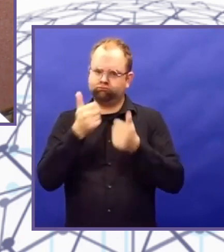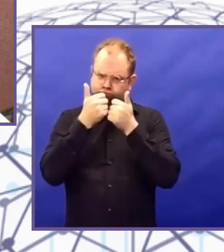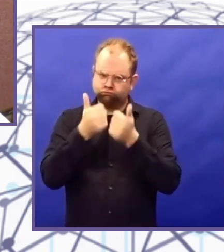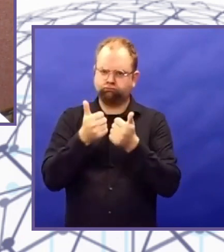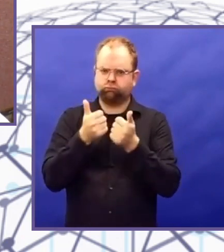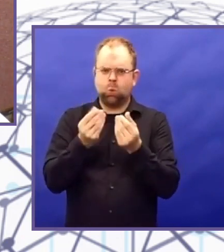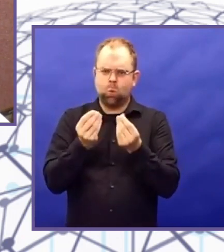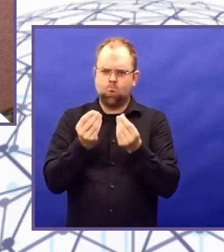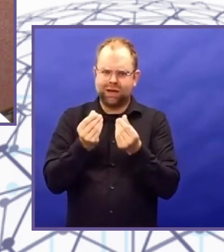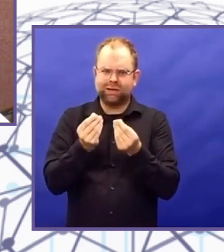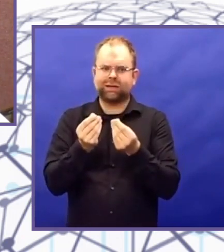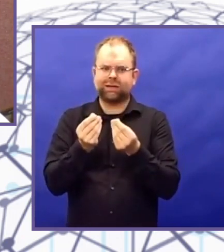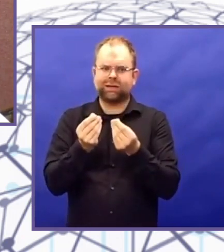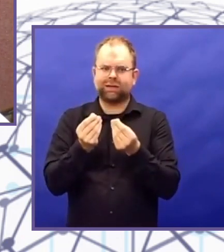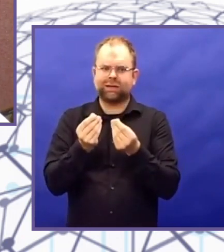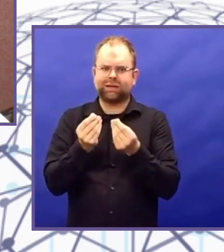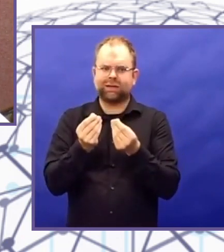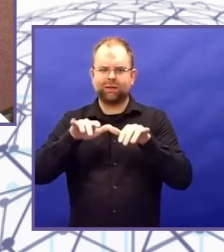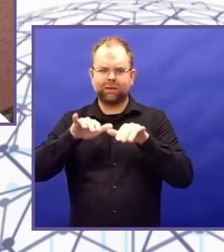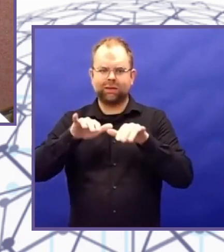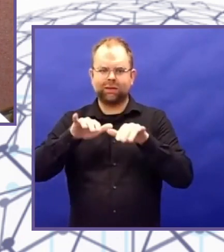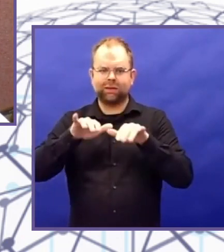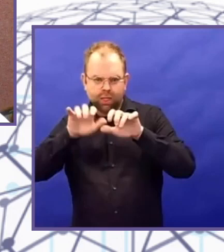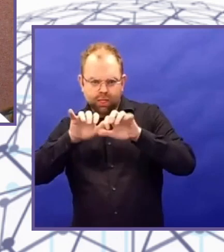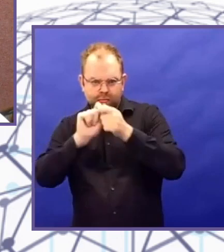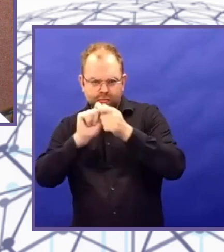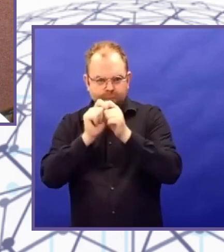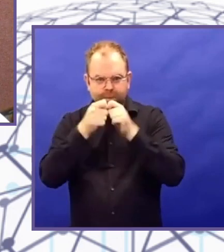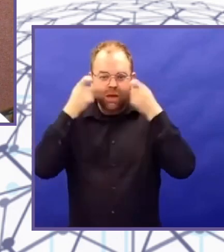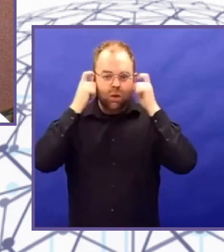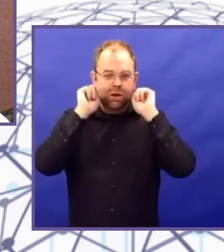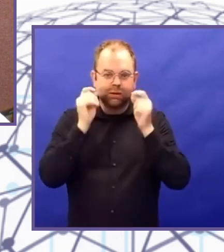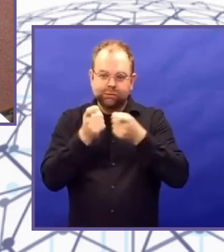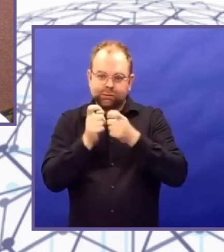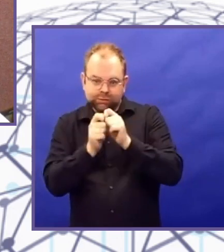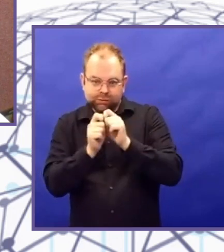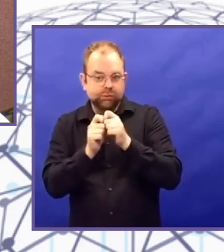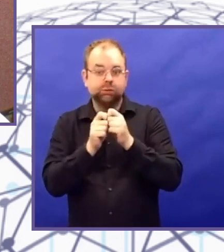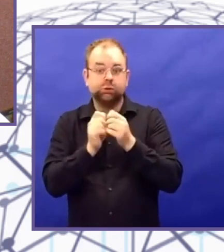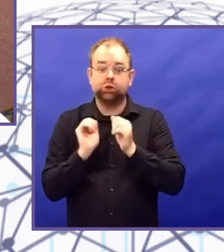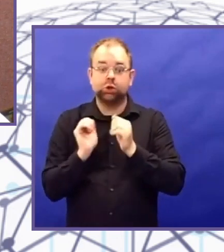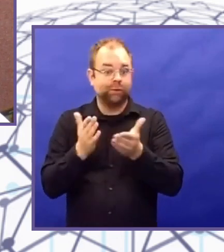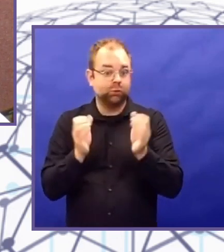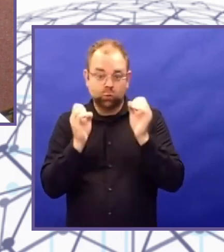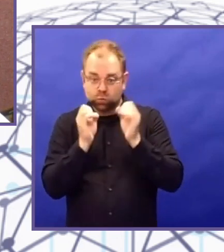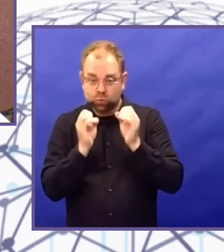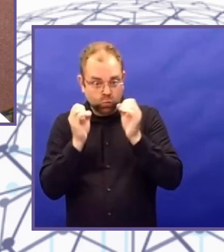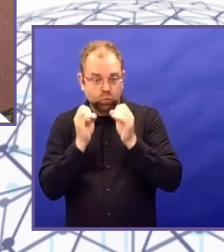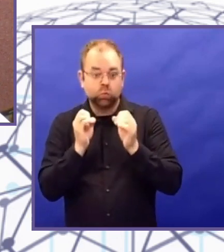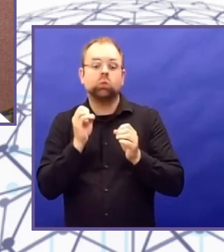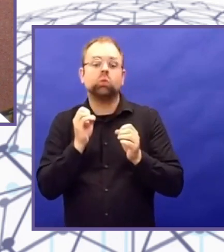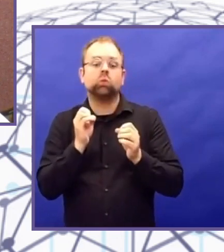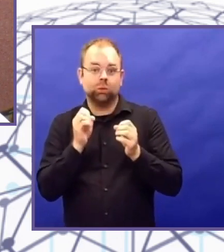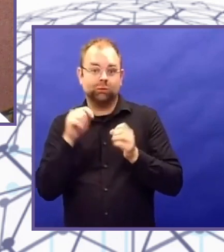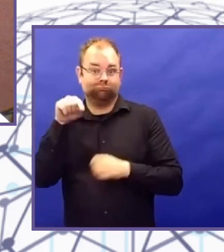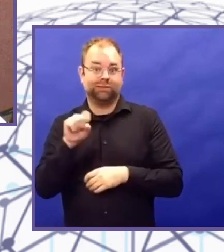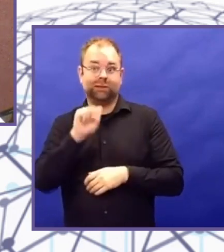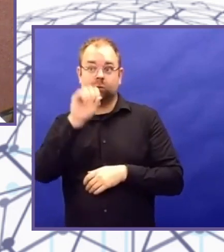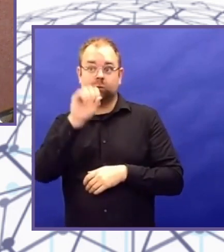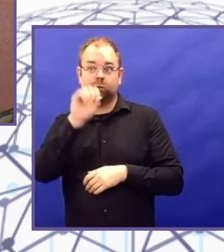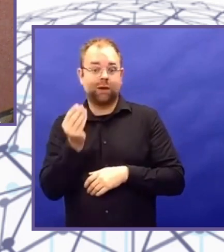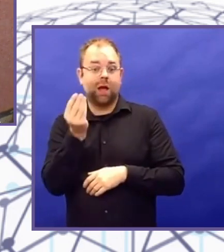2,633 US dollars. That is just unaffordable. If you have a private medical aid,